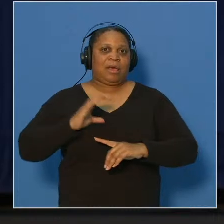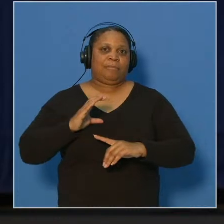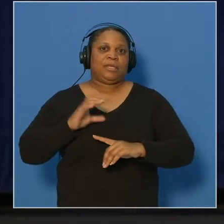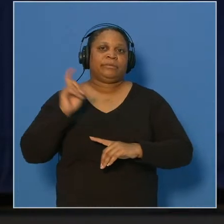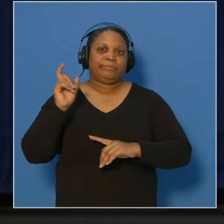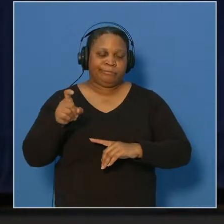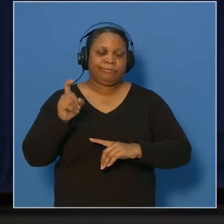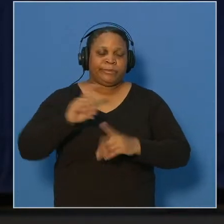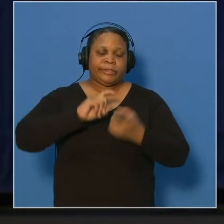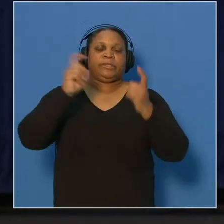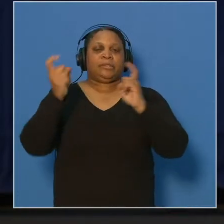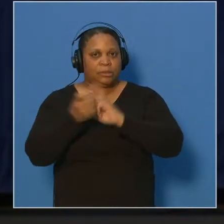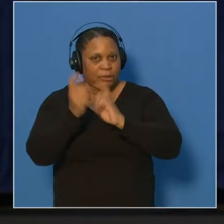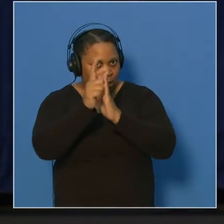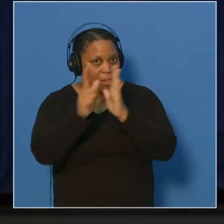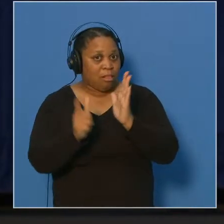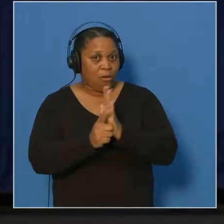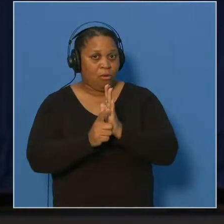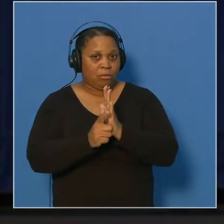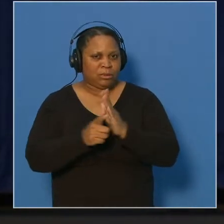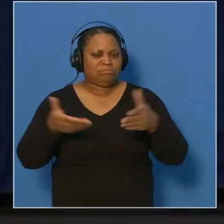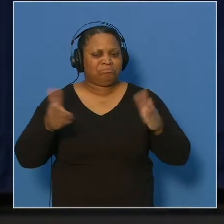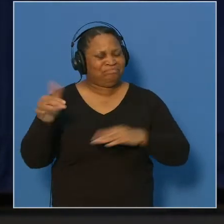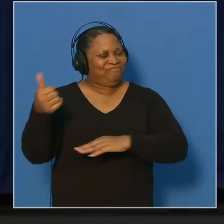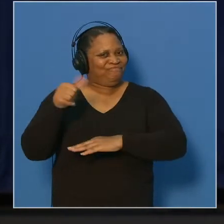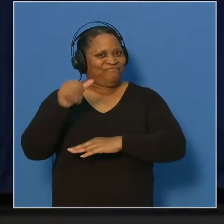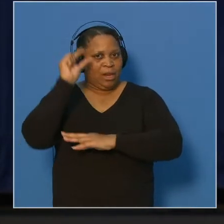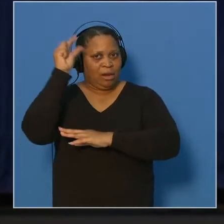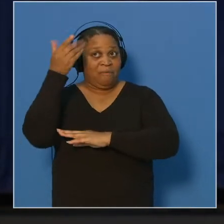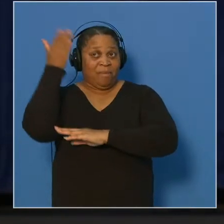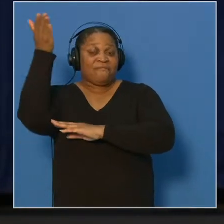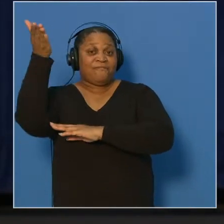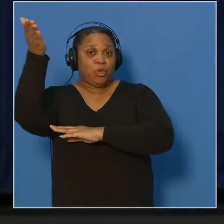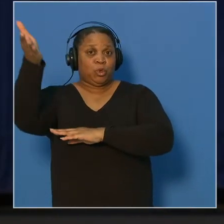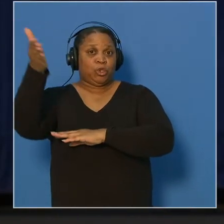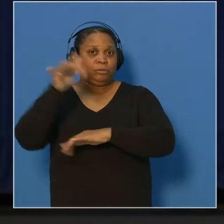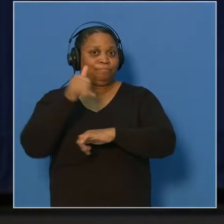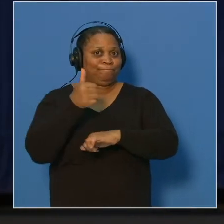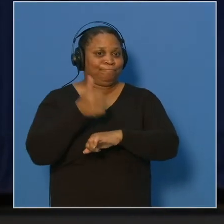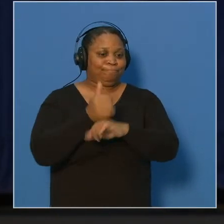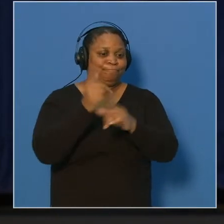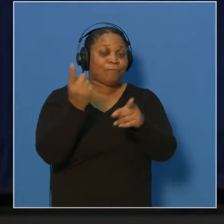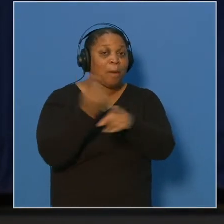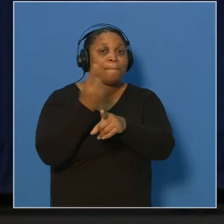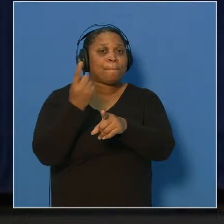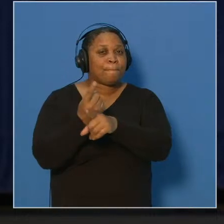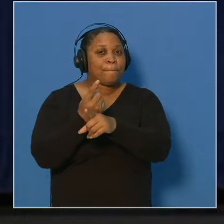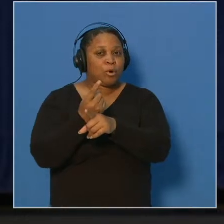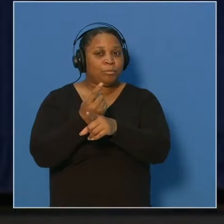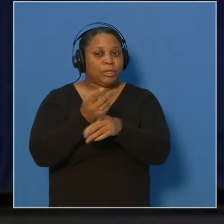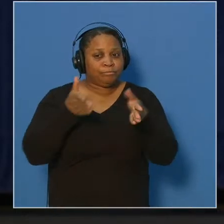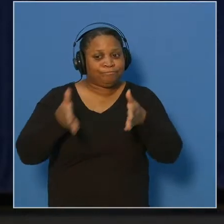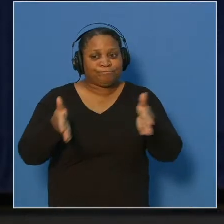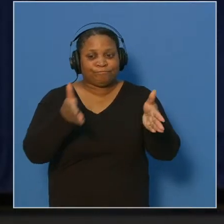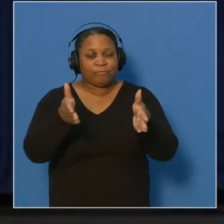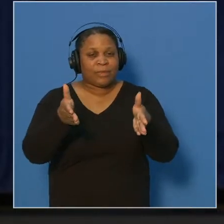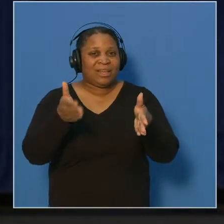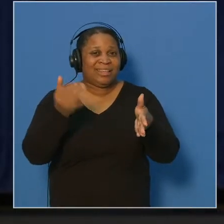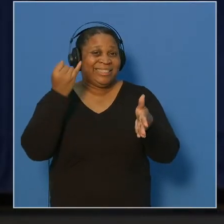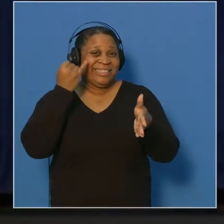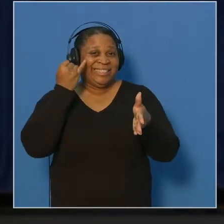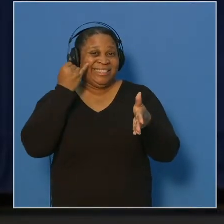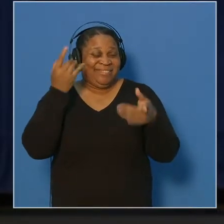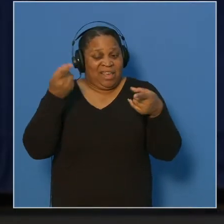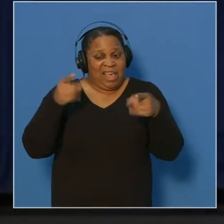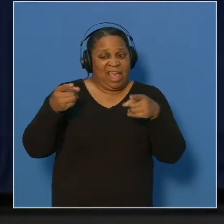make amendments to laws that will allow any government in the future to implement appropriate measures in the case of a future